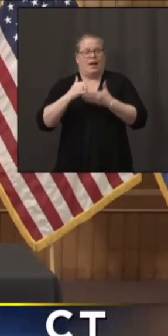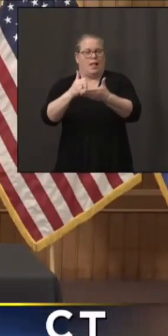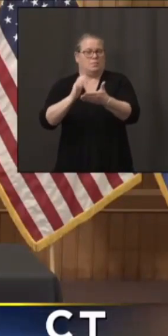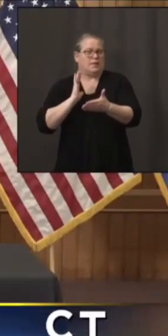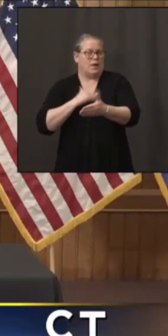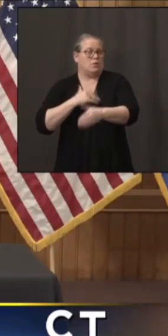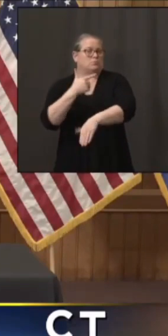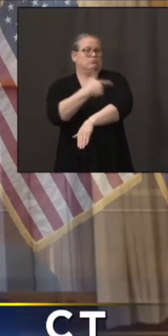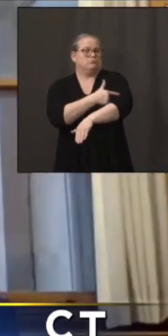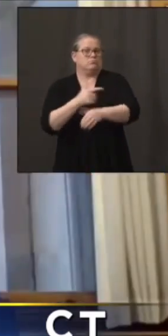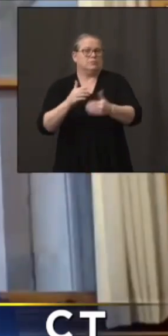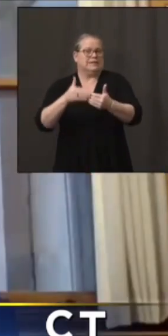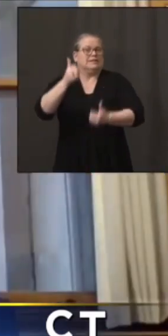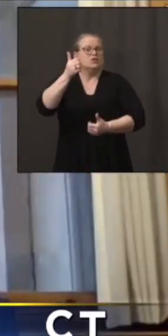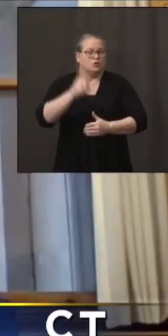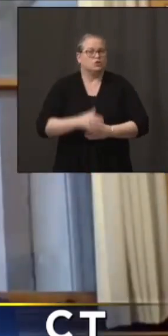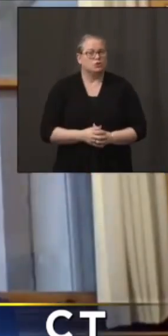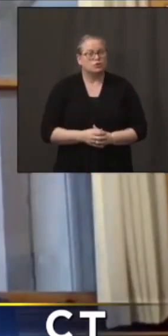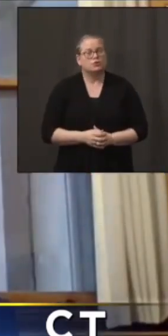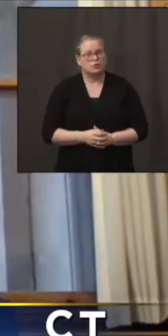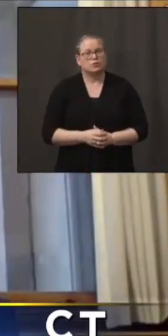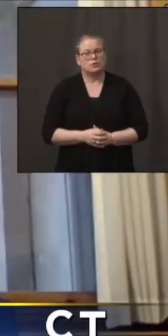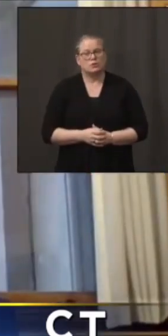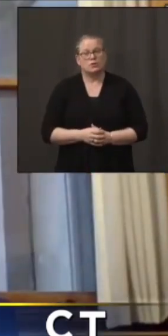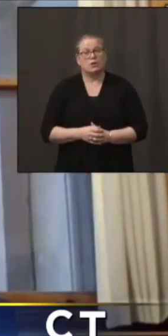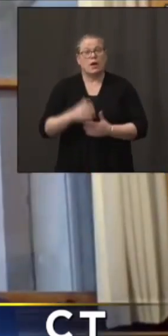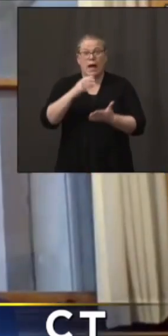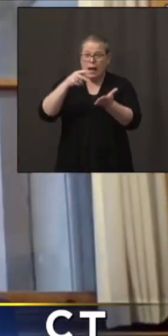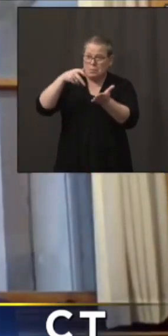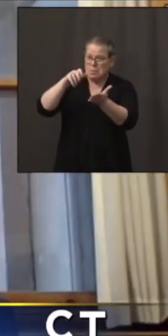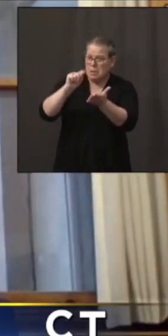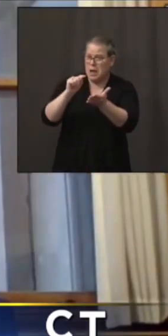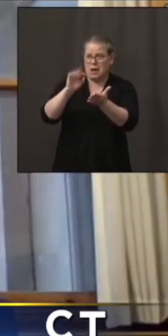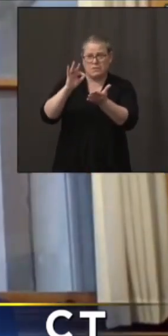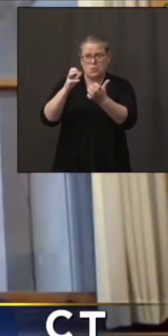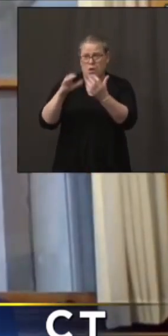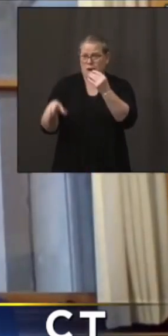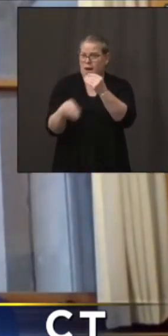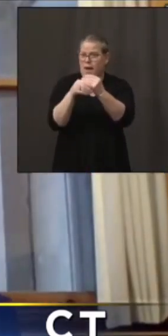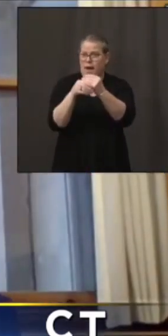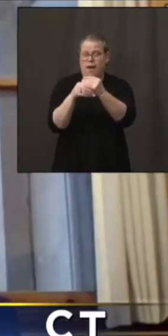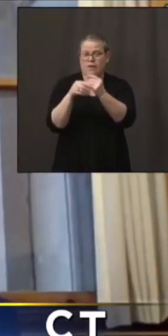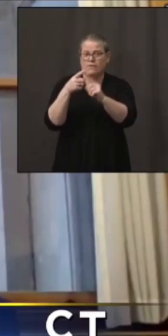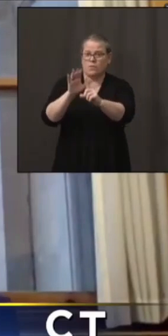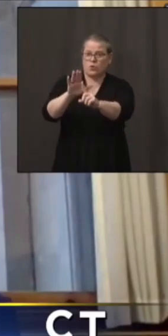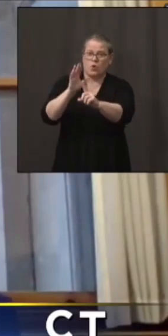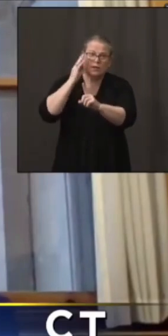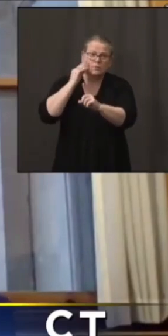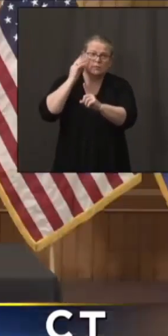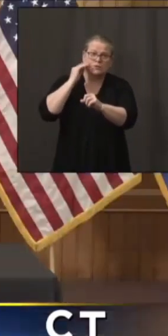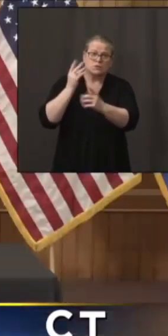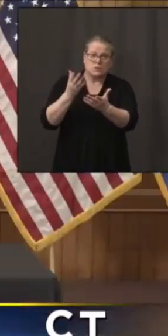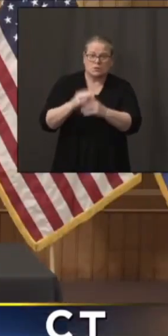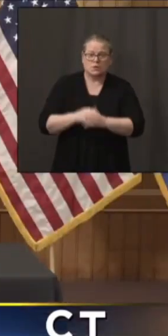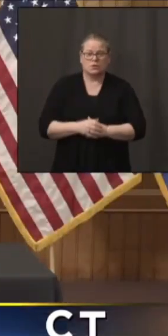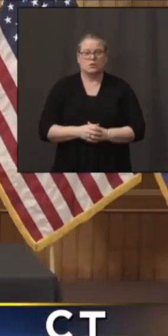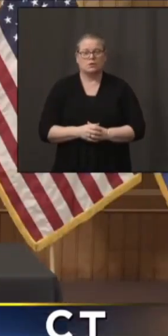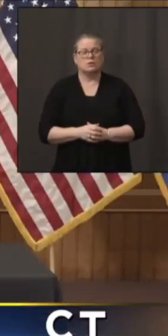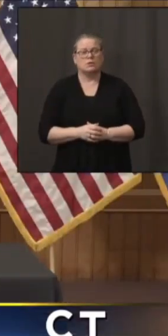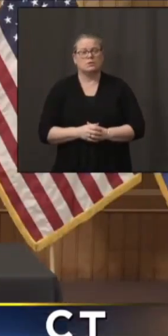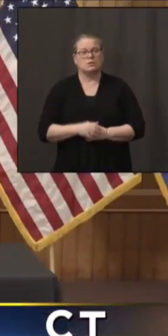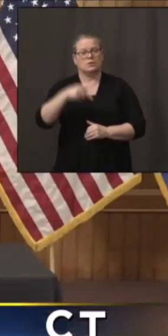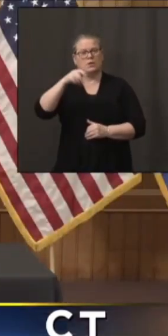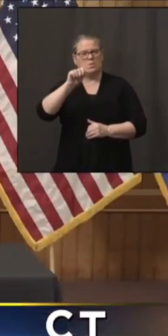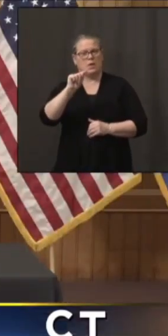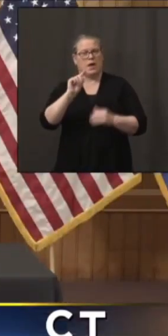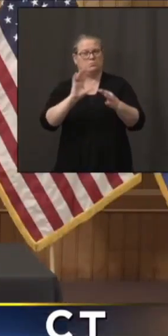Pat, you should also offer your perspective from the front lines here if you have other thoughts on that. Yeah, Josh, I agree with you. I mean, this is not